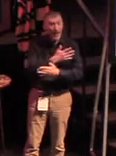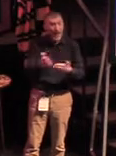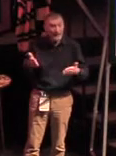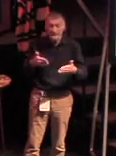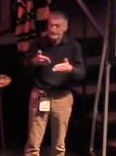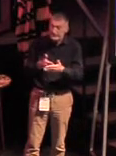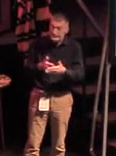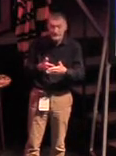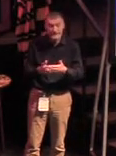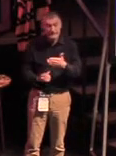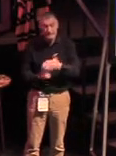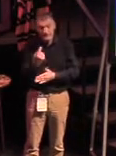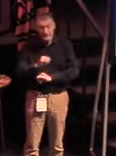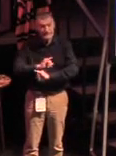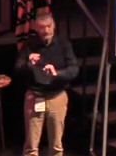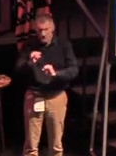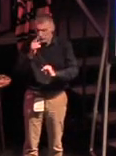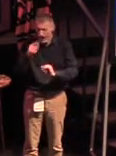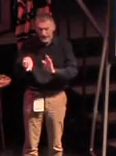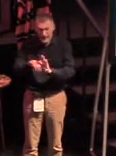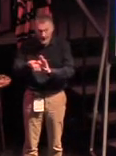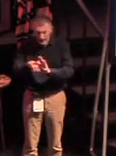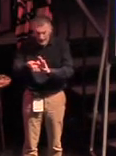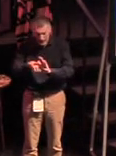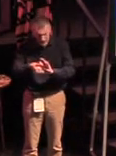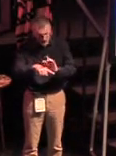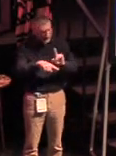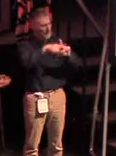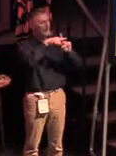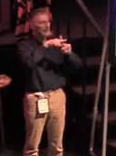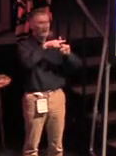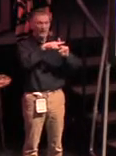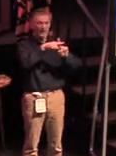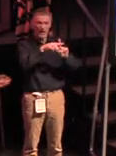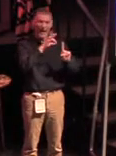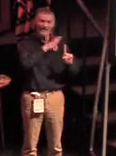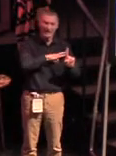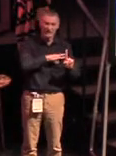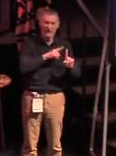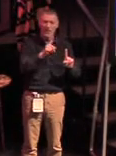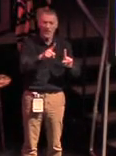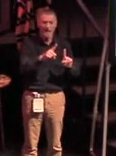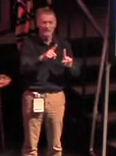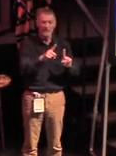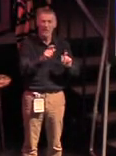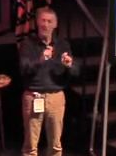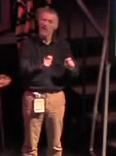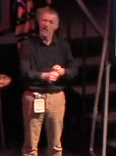life, if they can flip it and see it as their biggest advantage, it becomes a superpower.